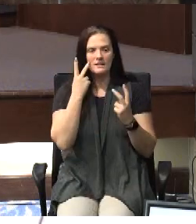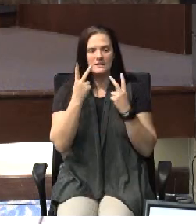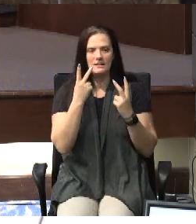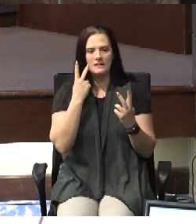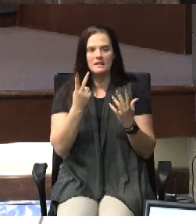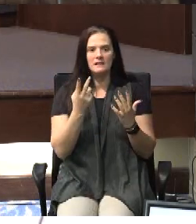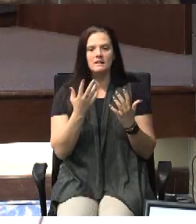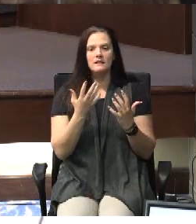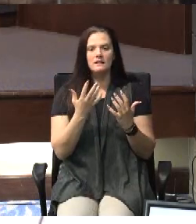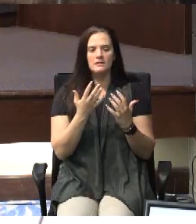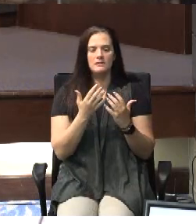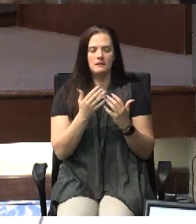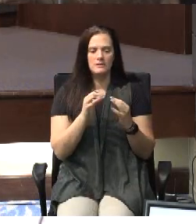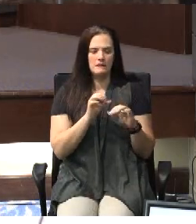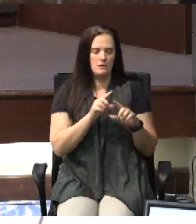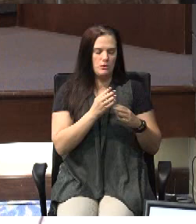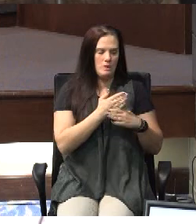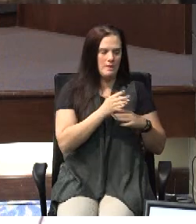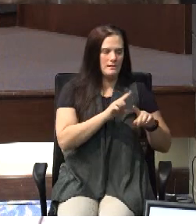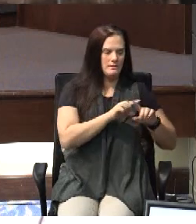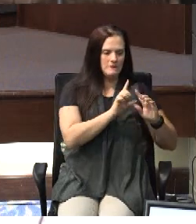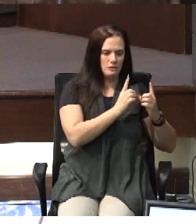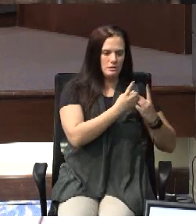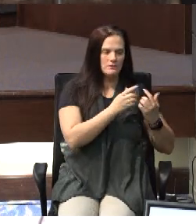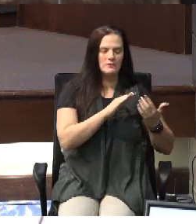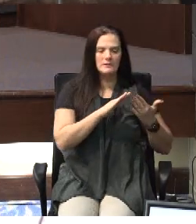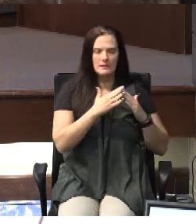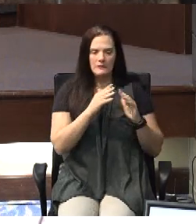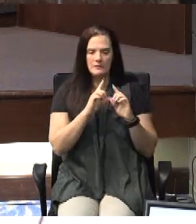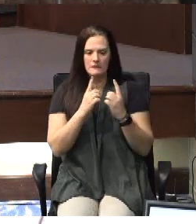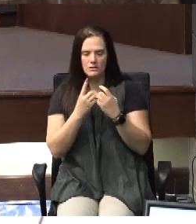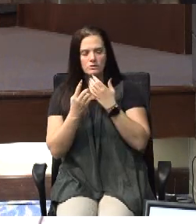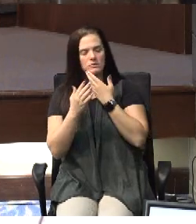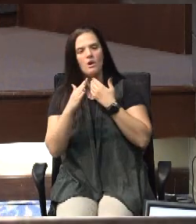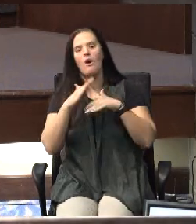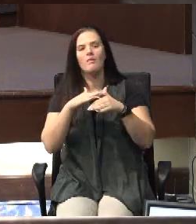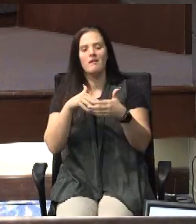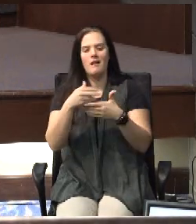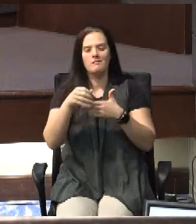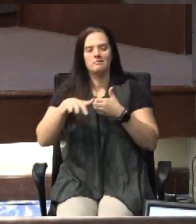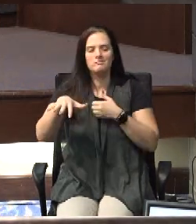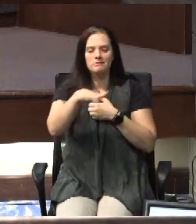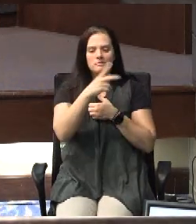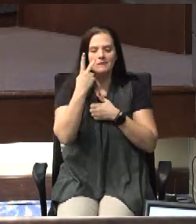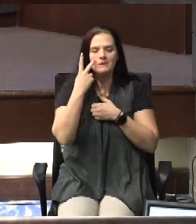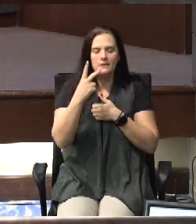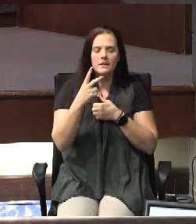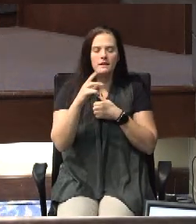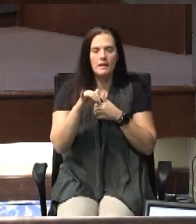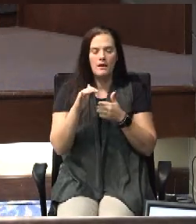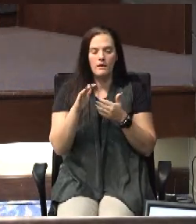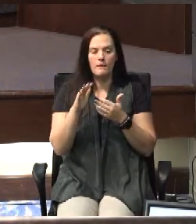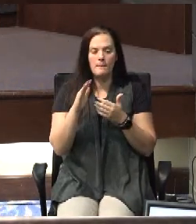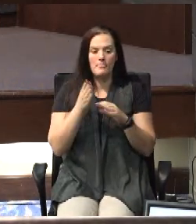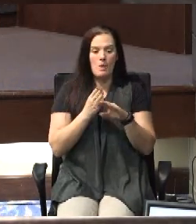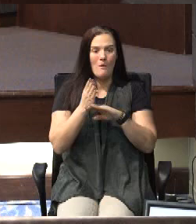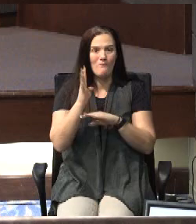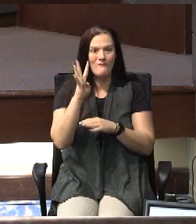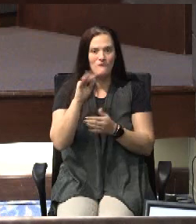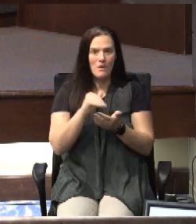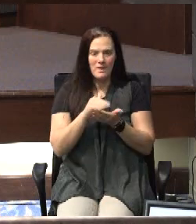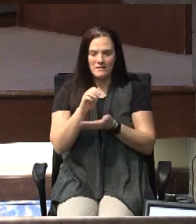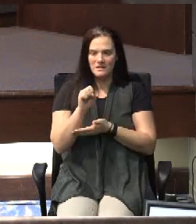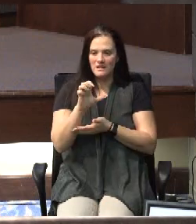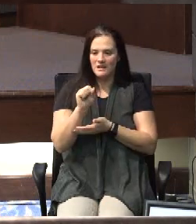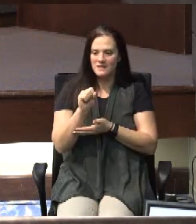pretty significant disparity between the districts in the core of the city and the districts on the outskirts. Seeing that over 4,000